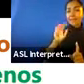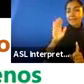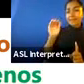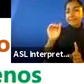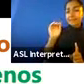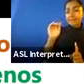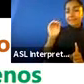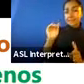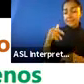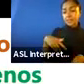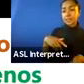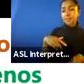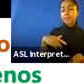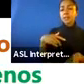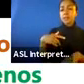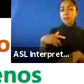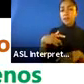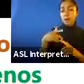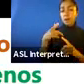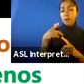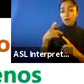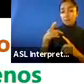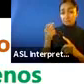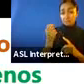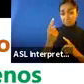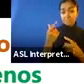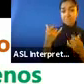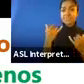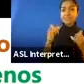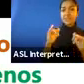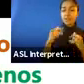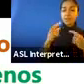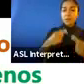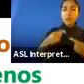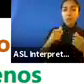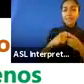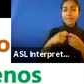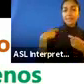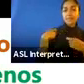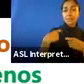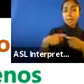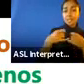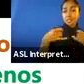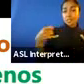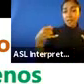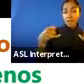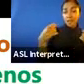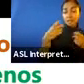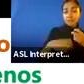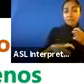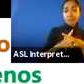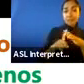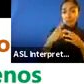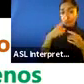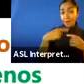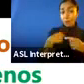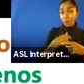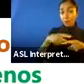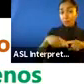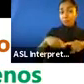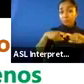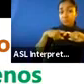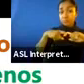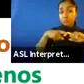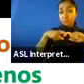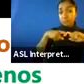We're getting messages that the Spanish line is still having some issues. So do you mind us taking a little pause? And Sure. Yeah, let's